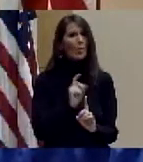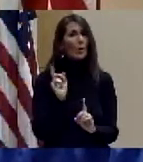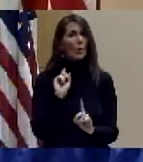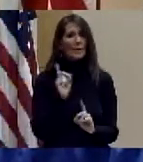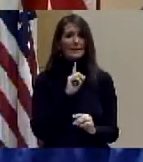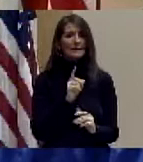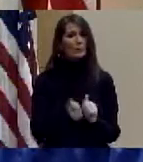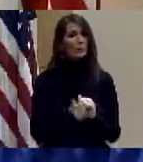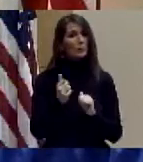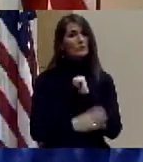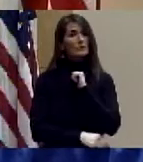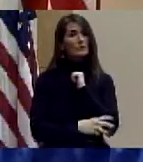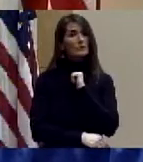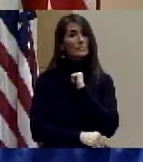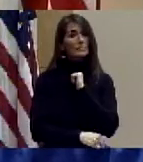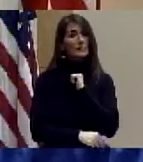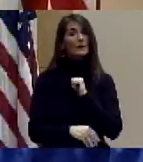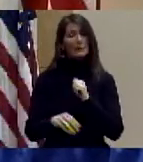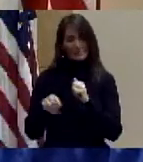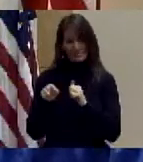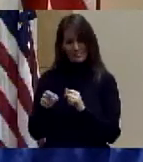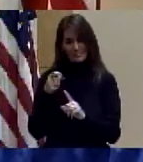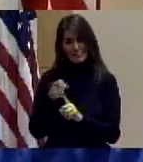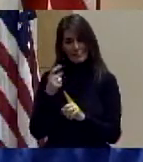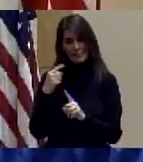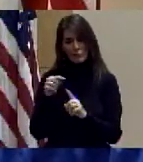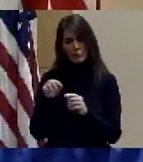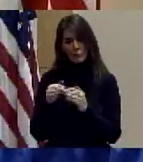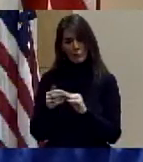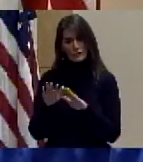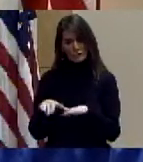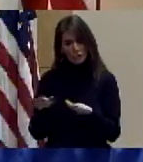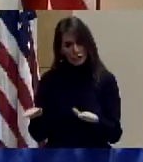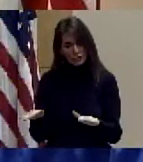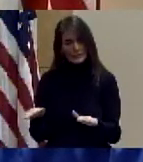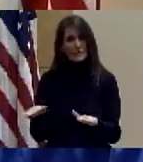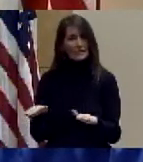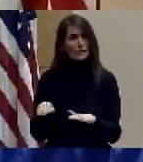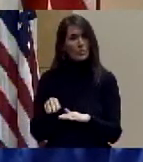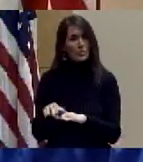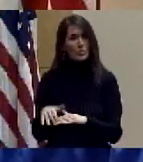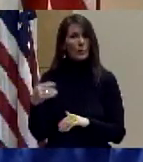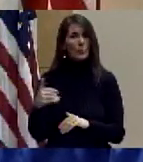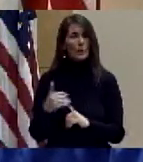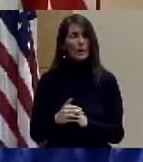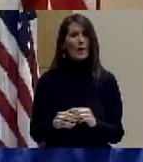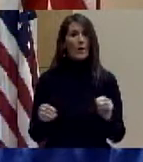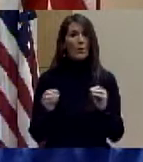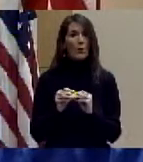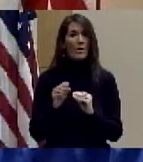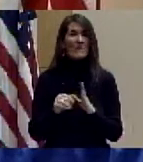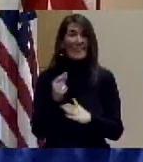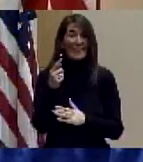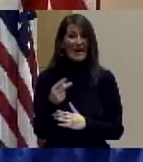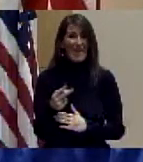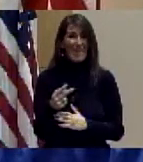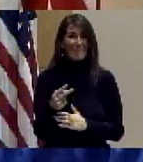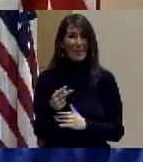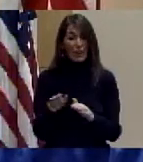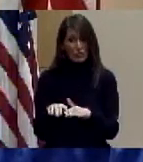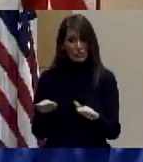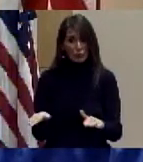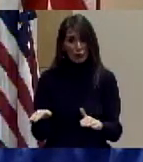poverty on our community's children. More than half of the children